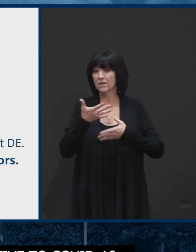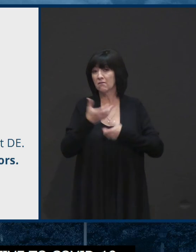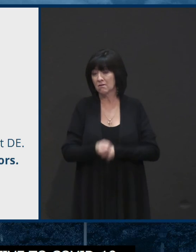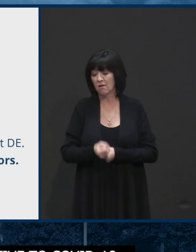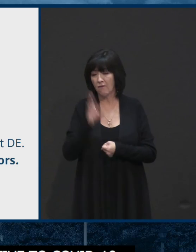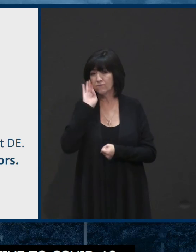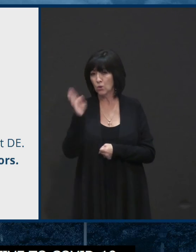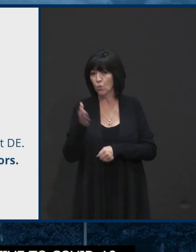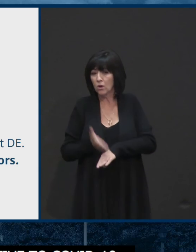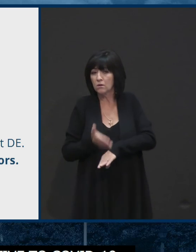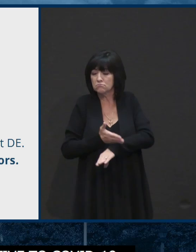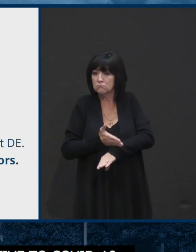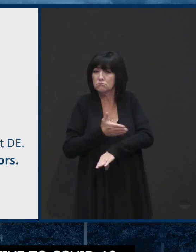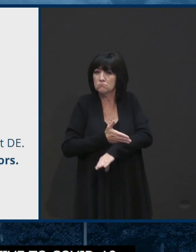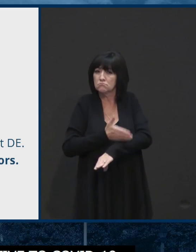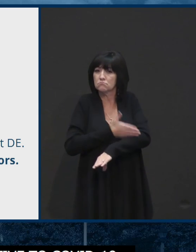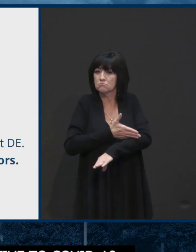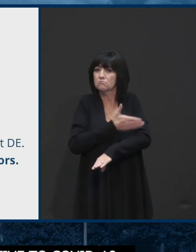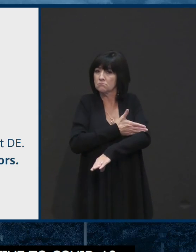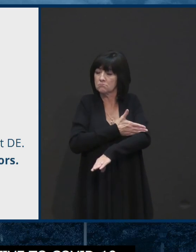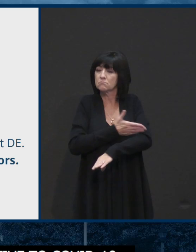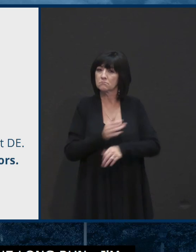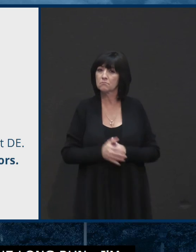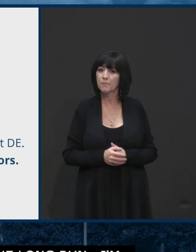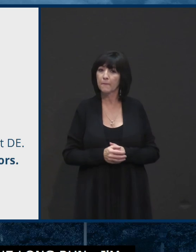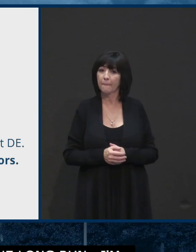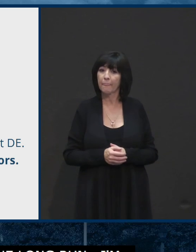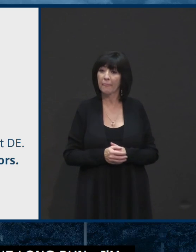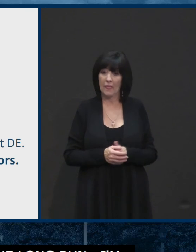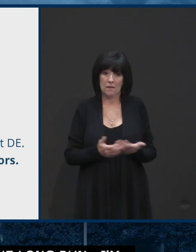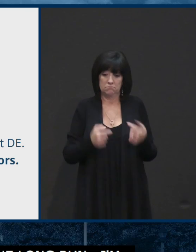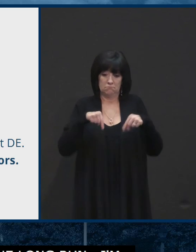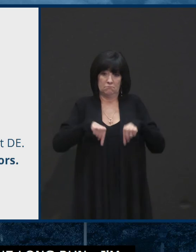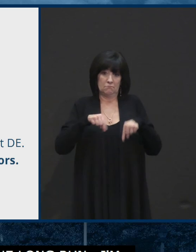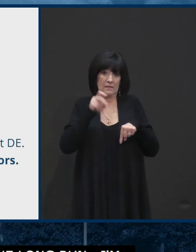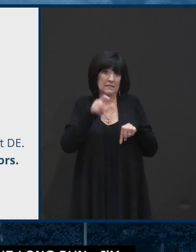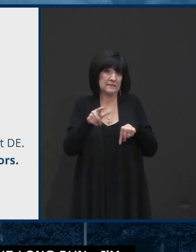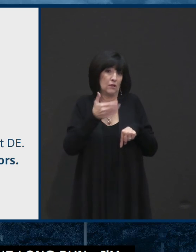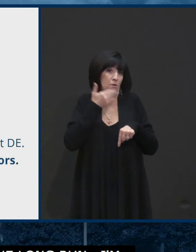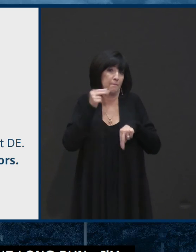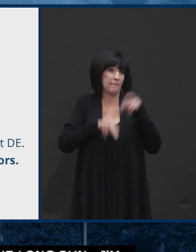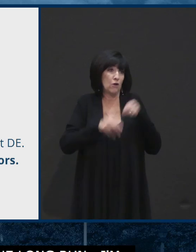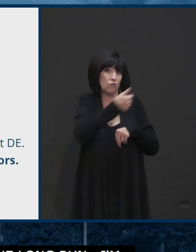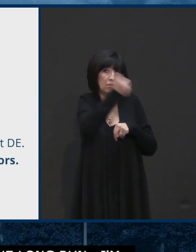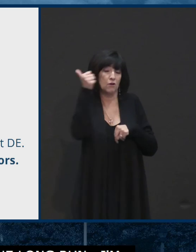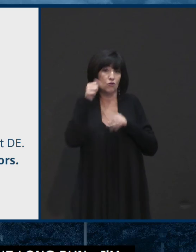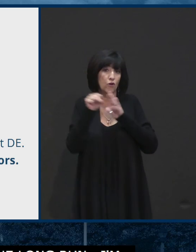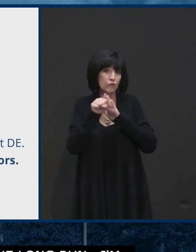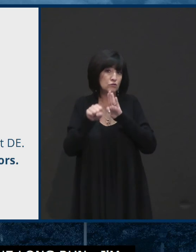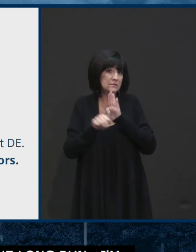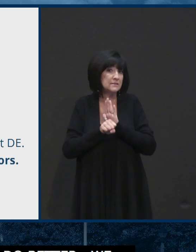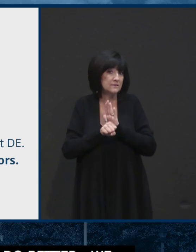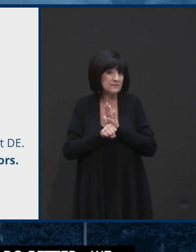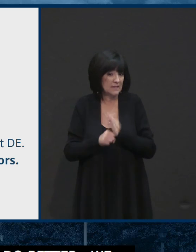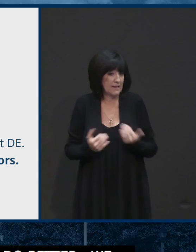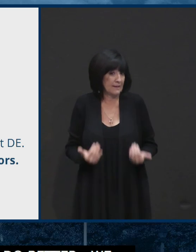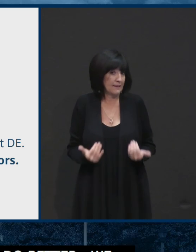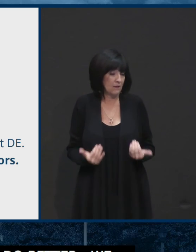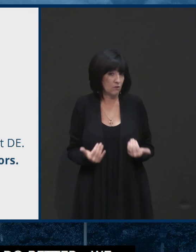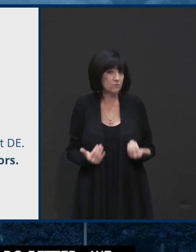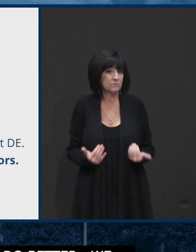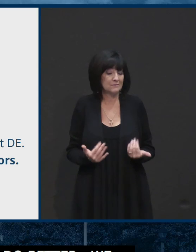better. We're better than most states at the moment as we go into Halloween,